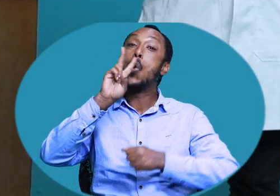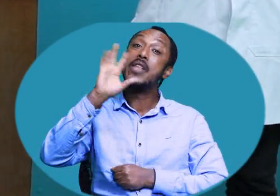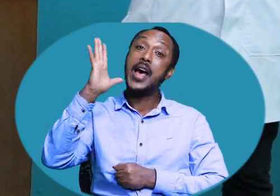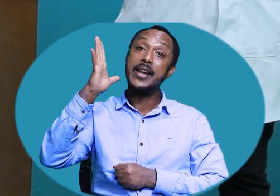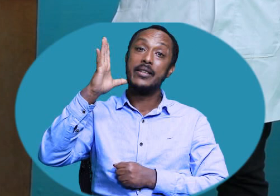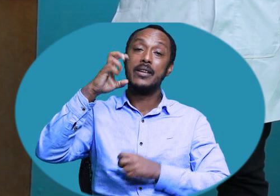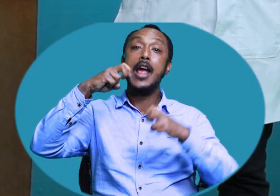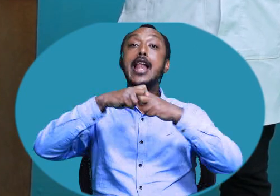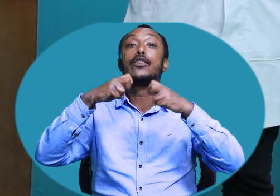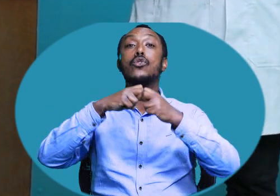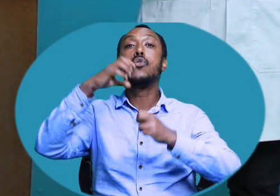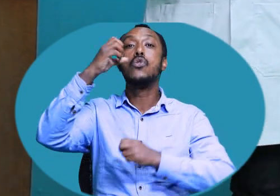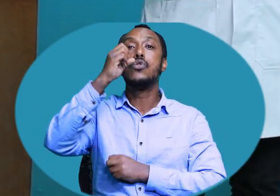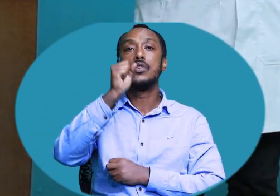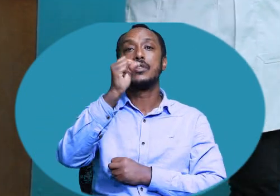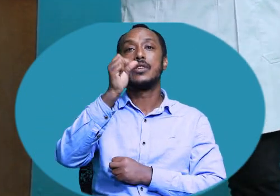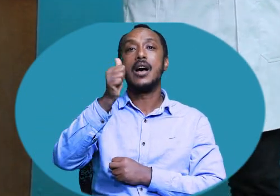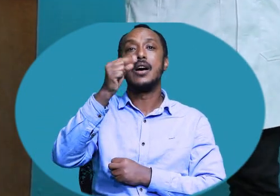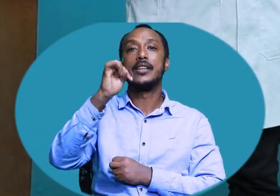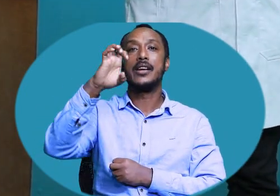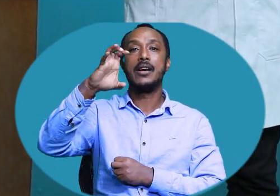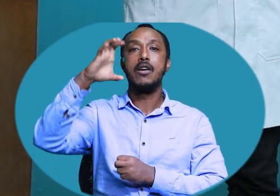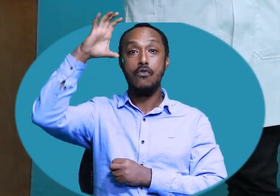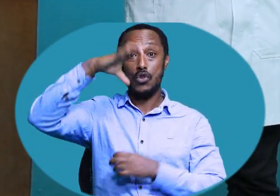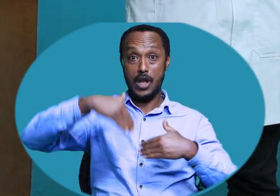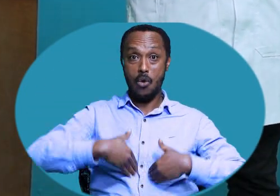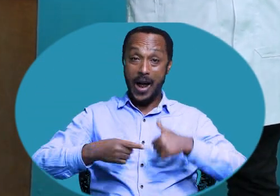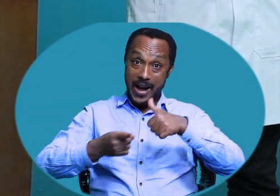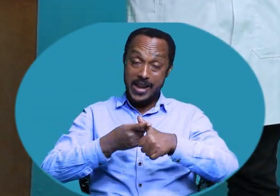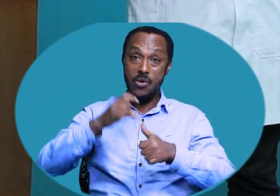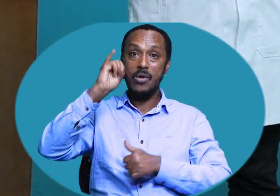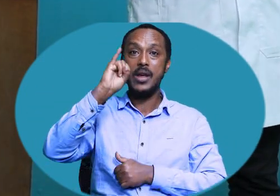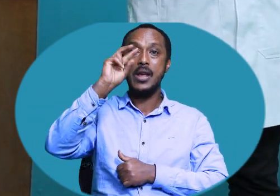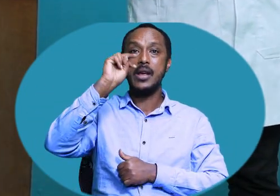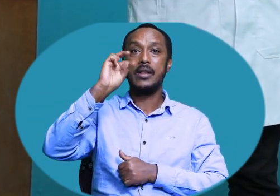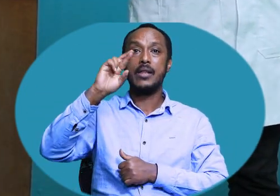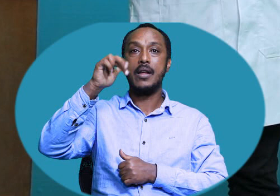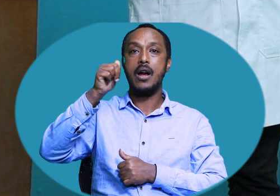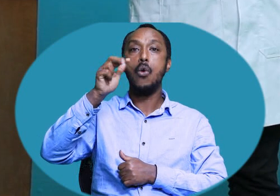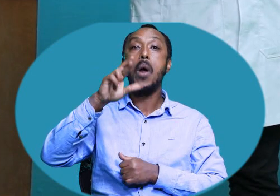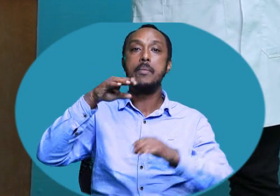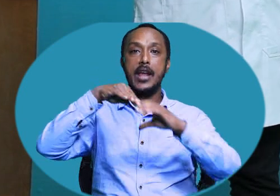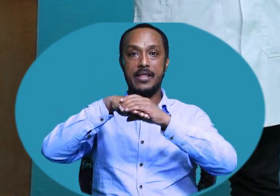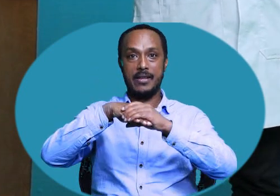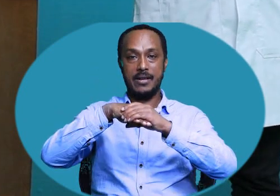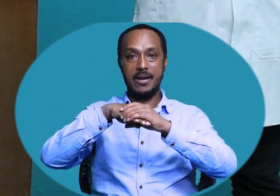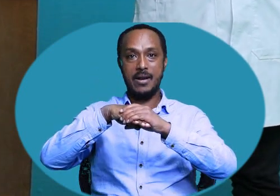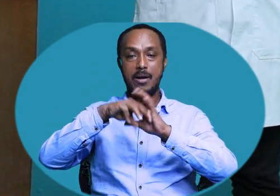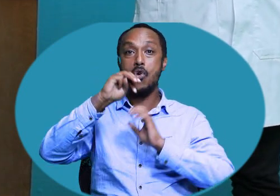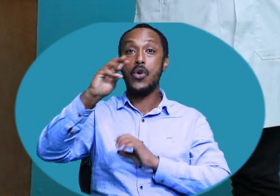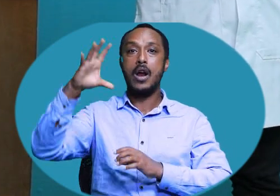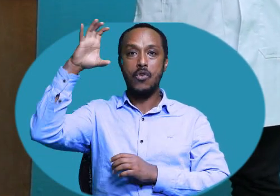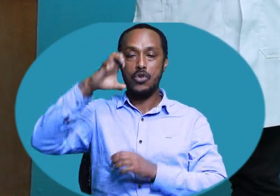types of electrostatic forces. One is what? Intramolecular forces. The other one is